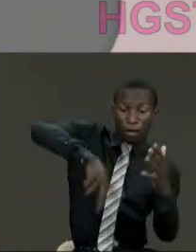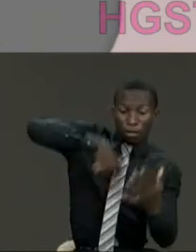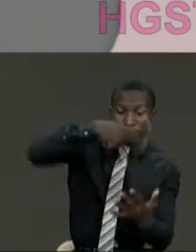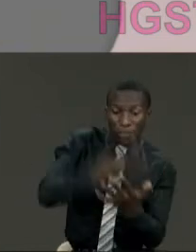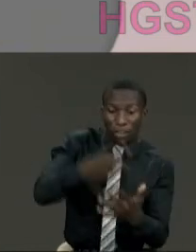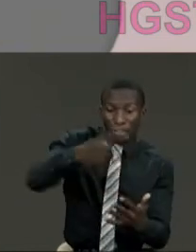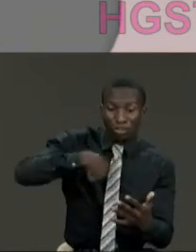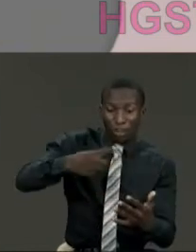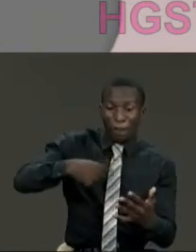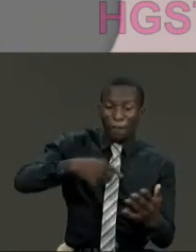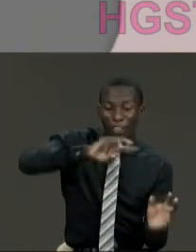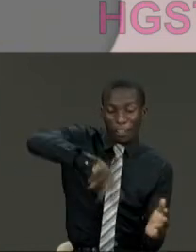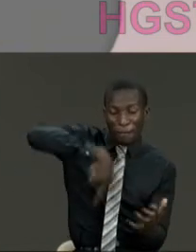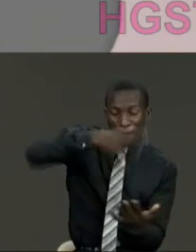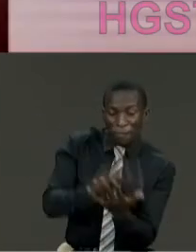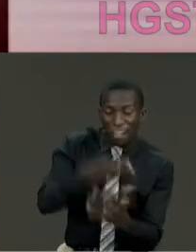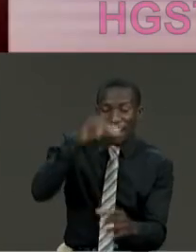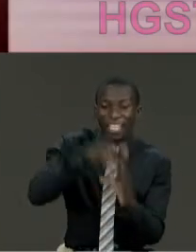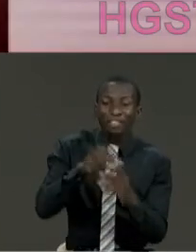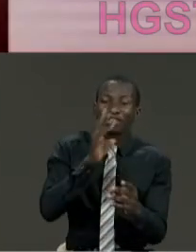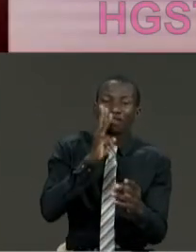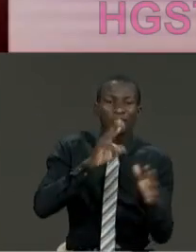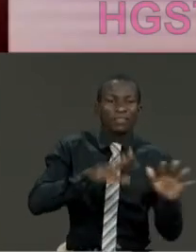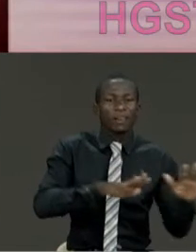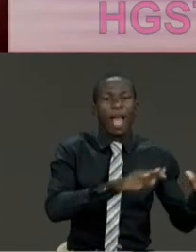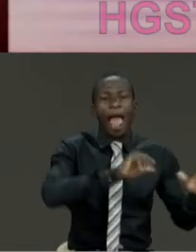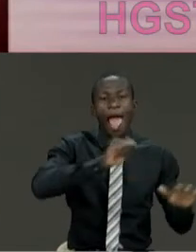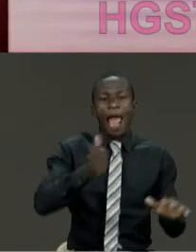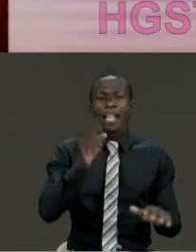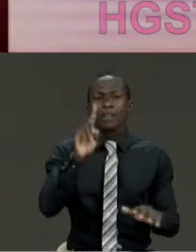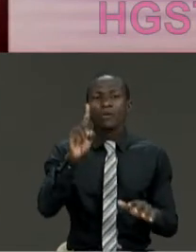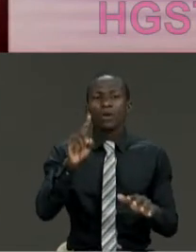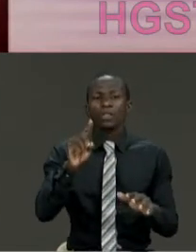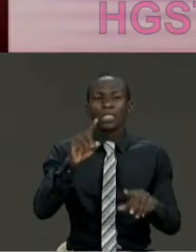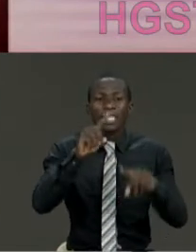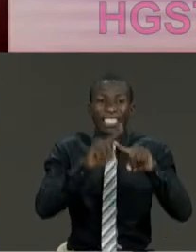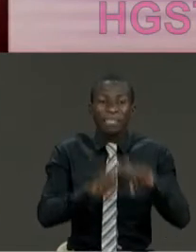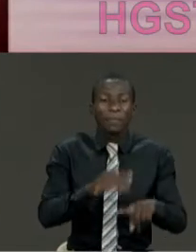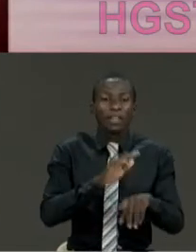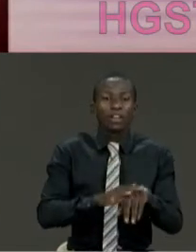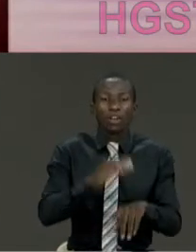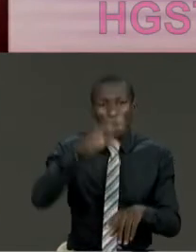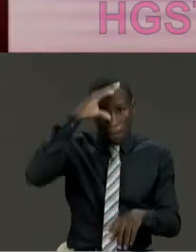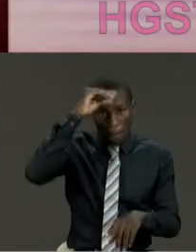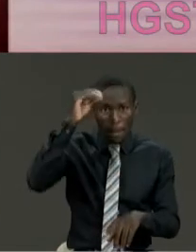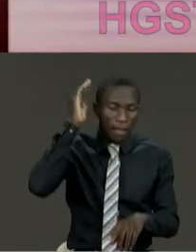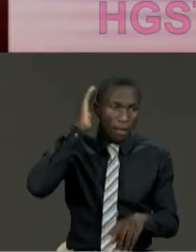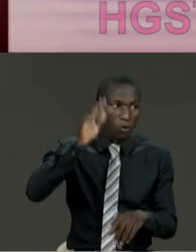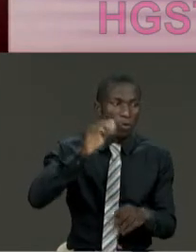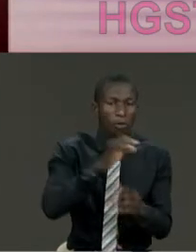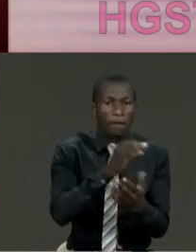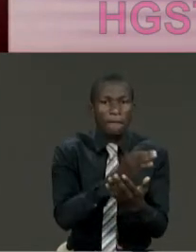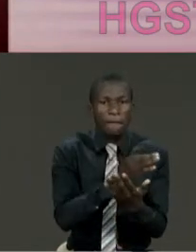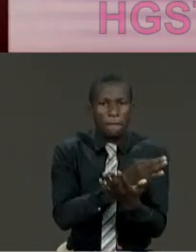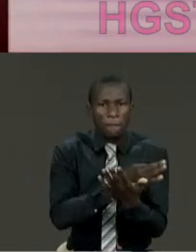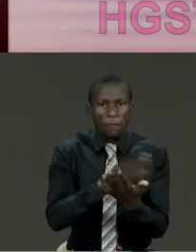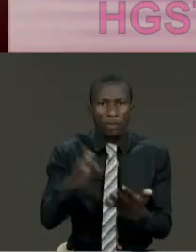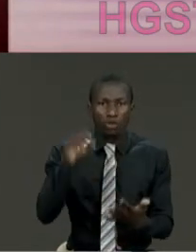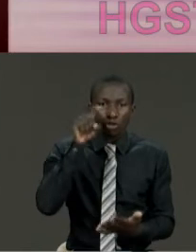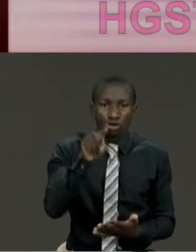fell into the river. Anyone dependent on man will fail. You need the support of